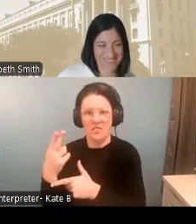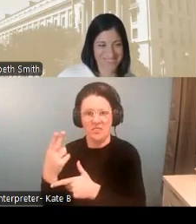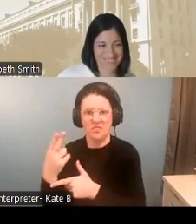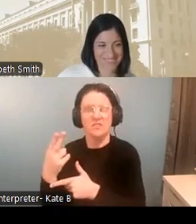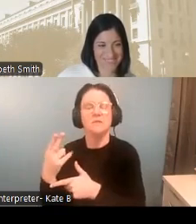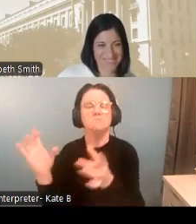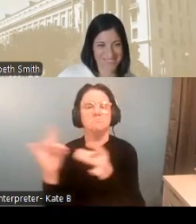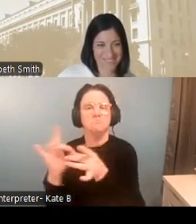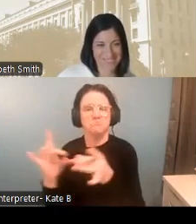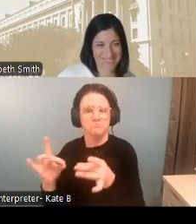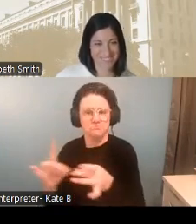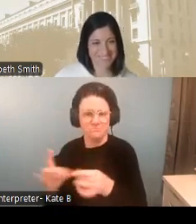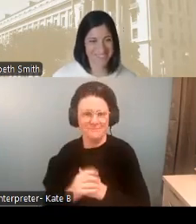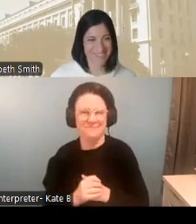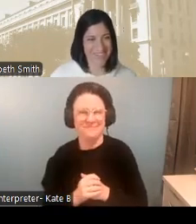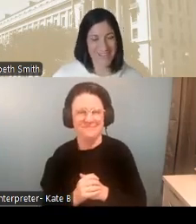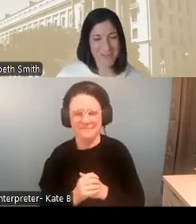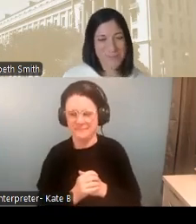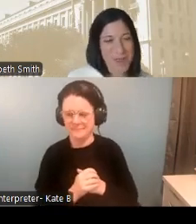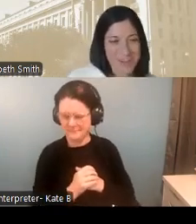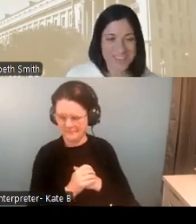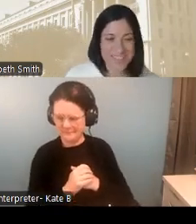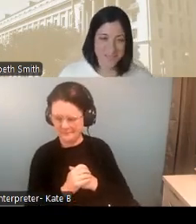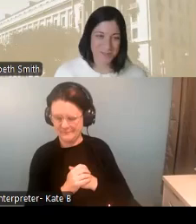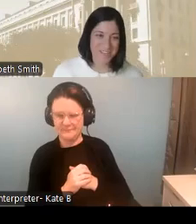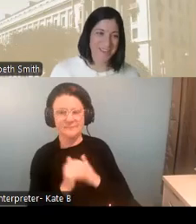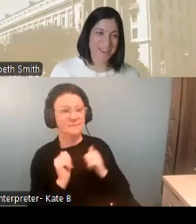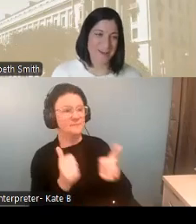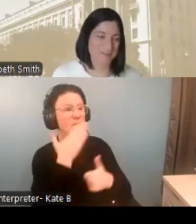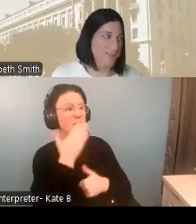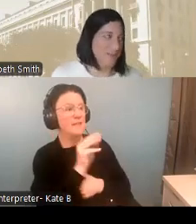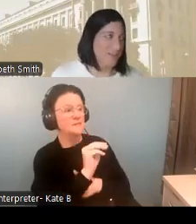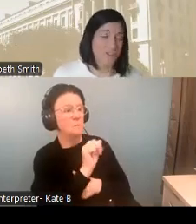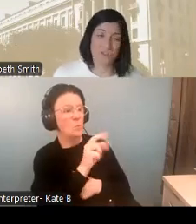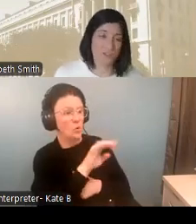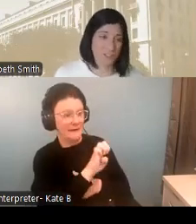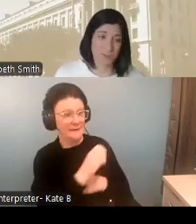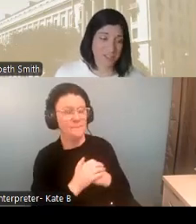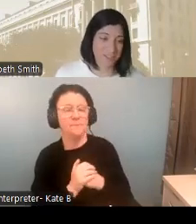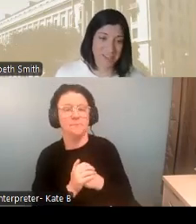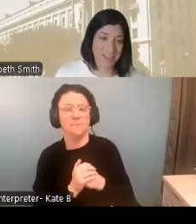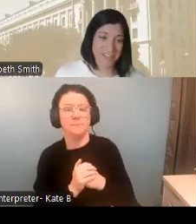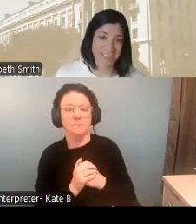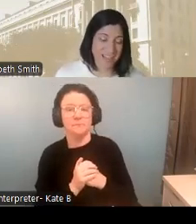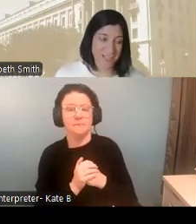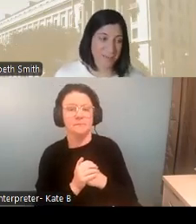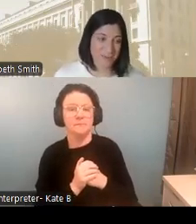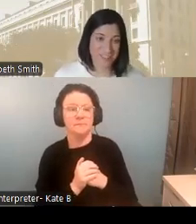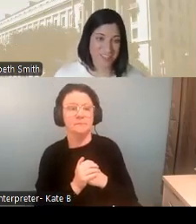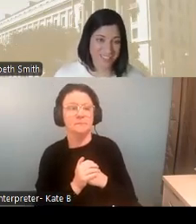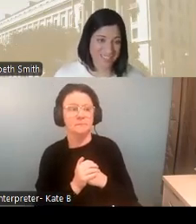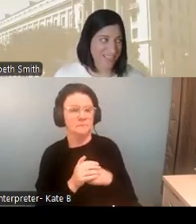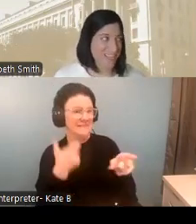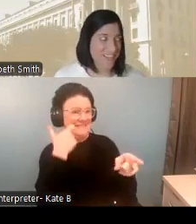final stages of the audit process. All right, thanks, Marie. To reiterate exactly what